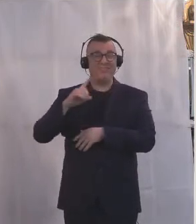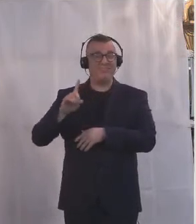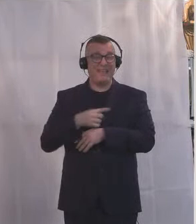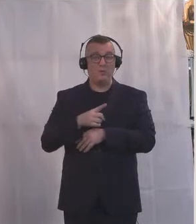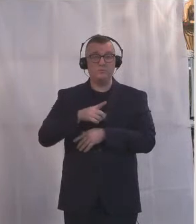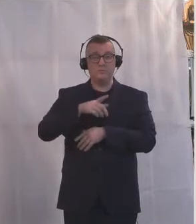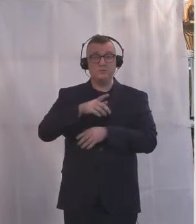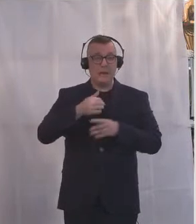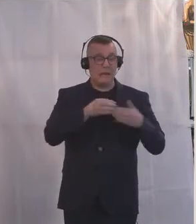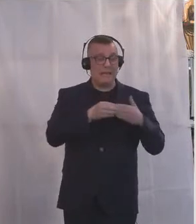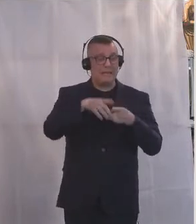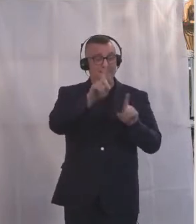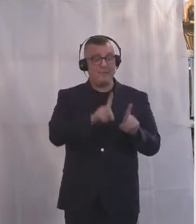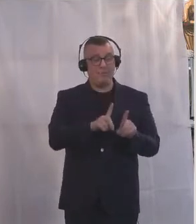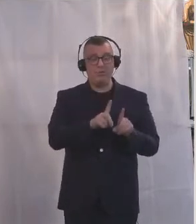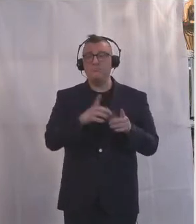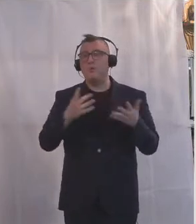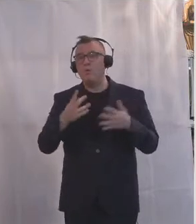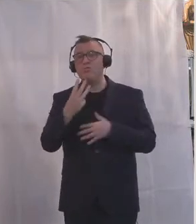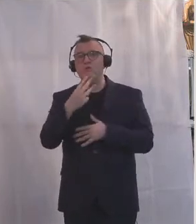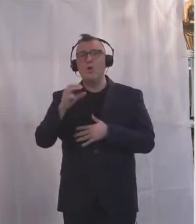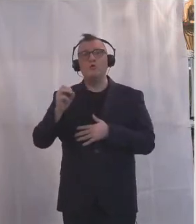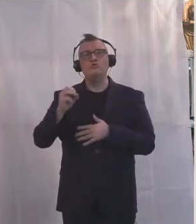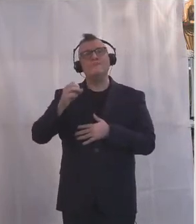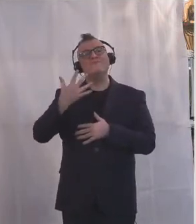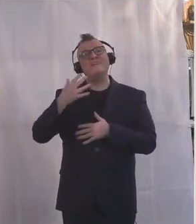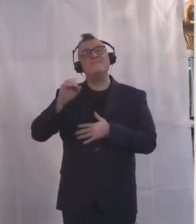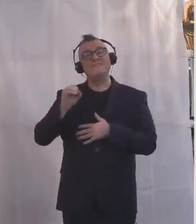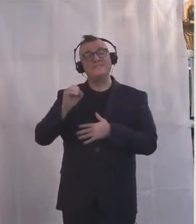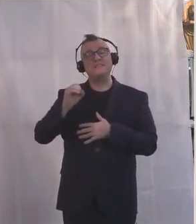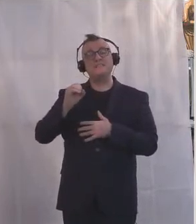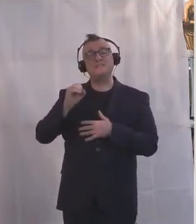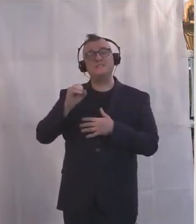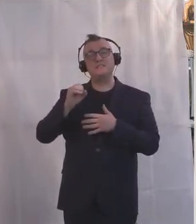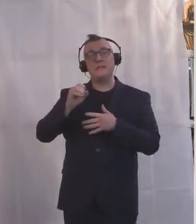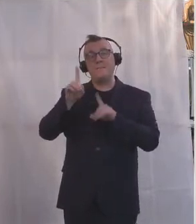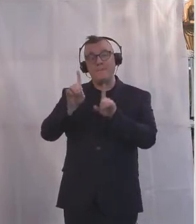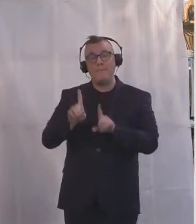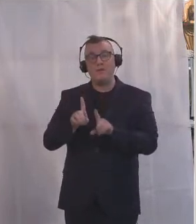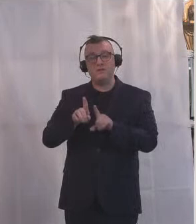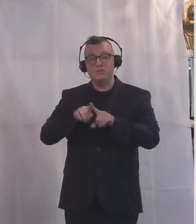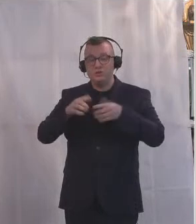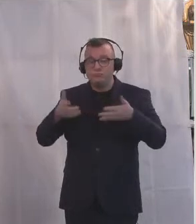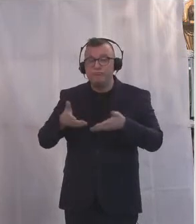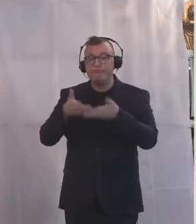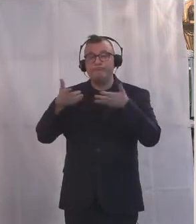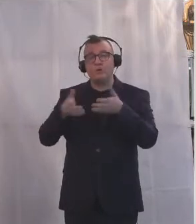over 350 businesses to start, scale, and raise millions in capital.